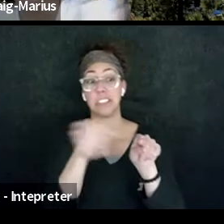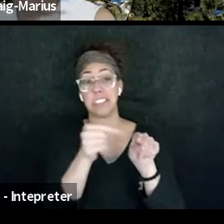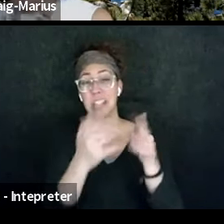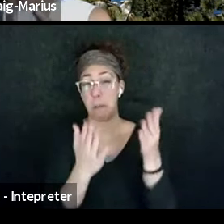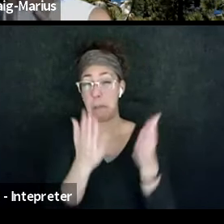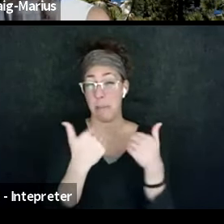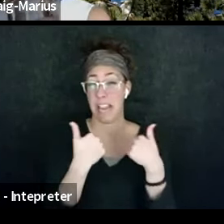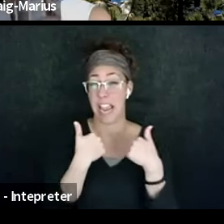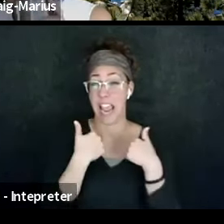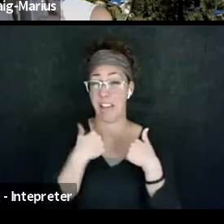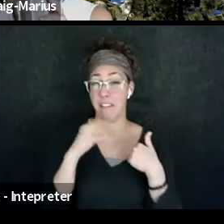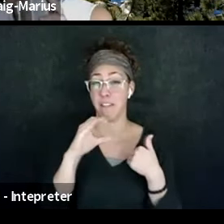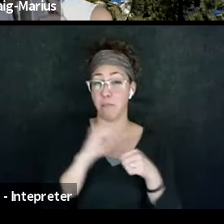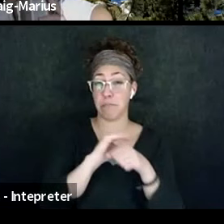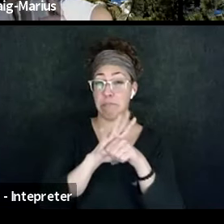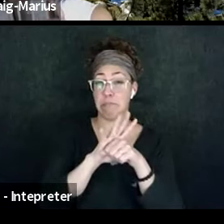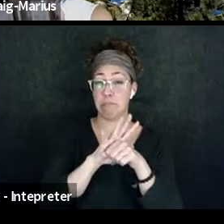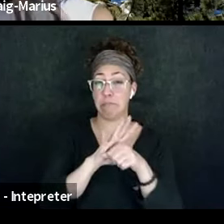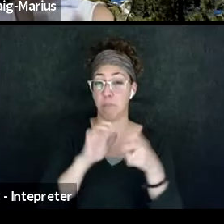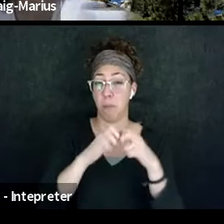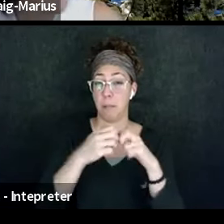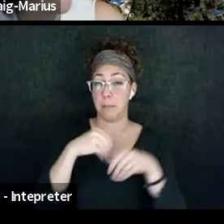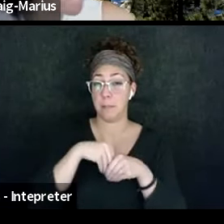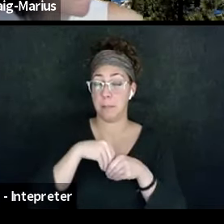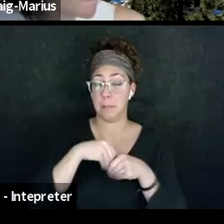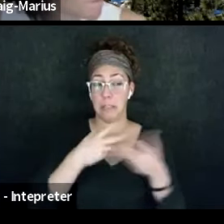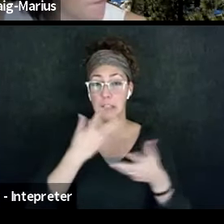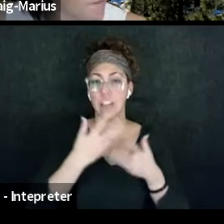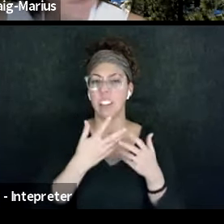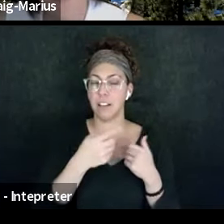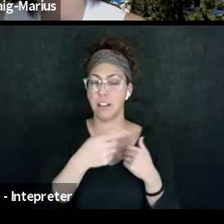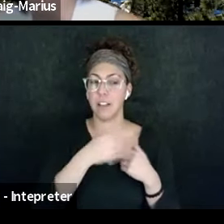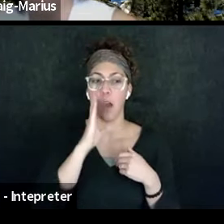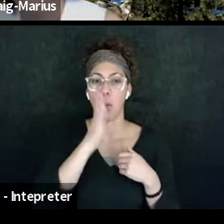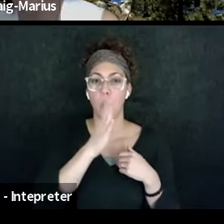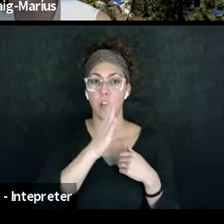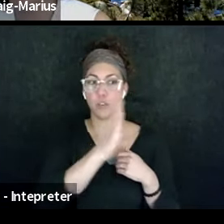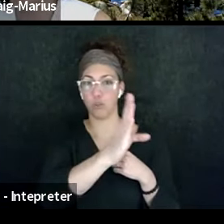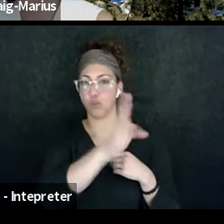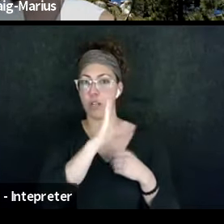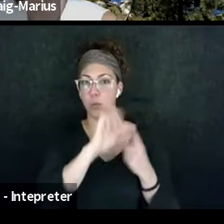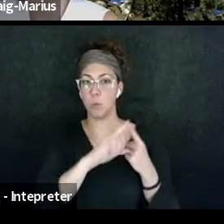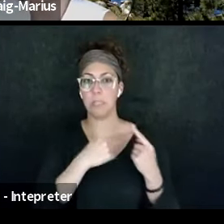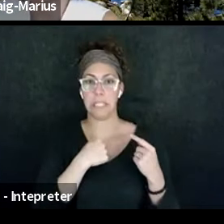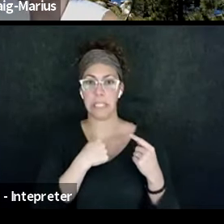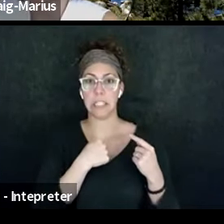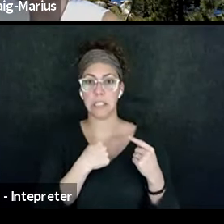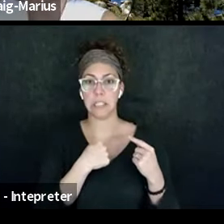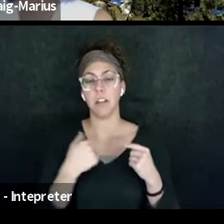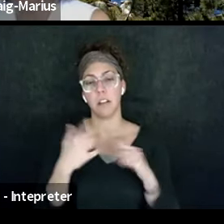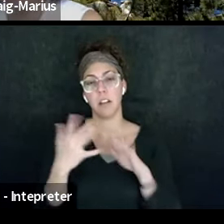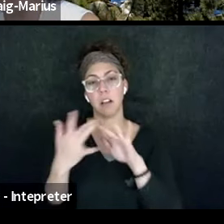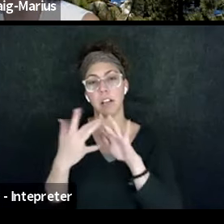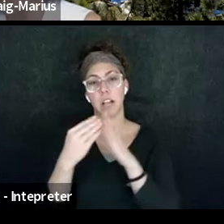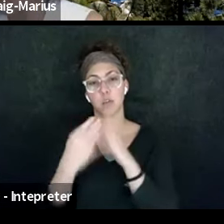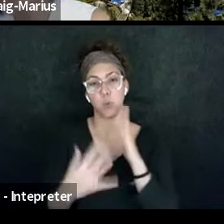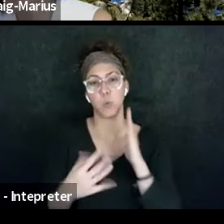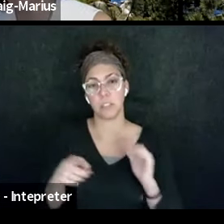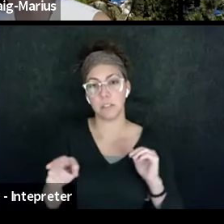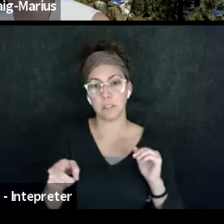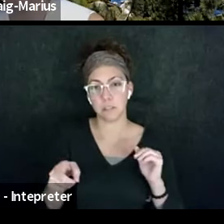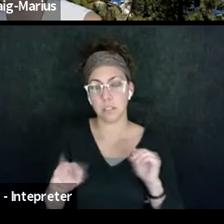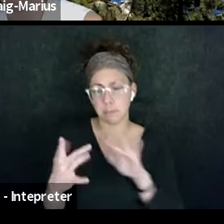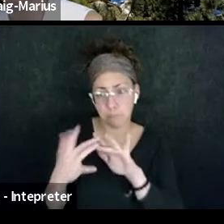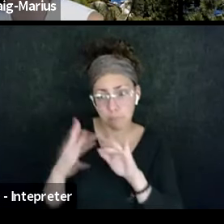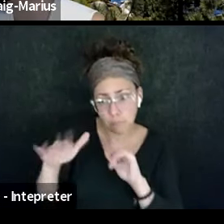symptoms of COVID, then those actually get directed to me, and I will contact the student directly and follow